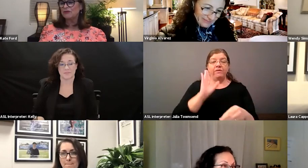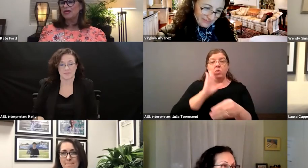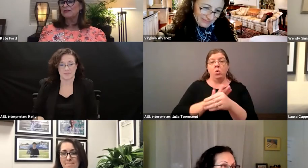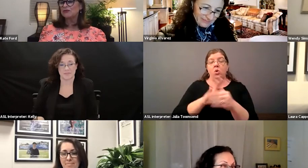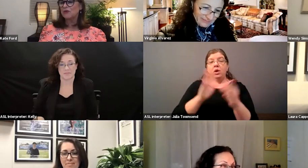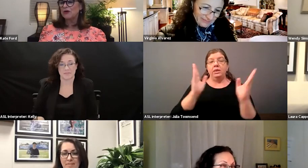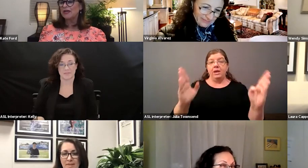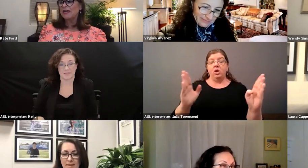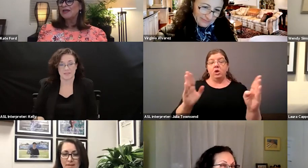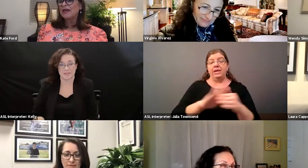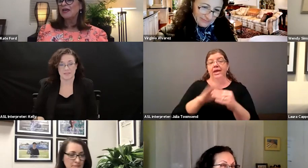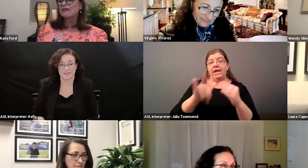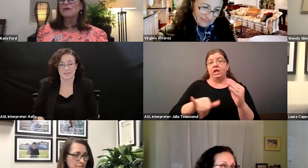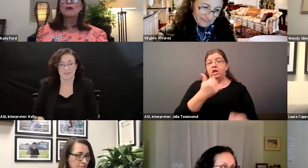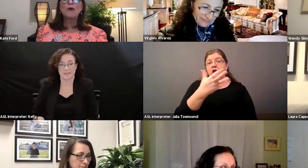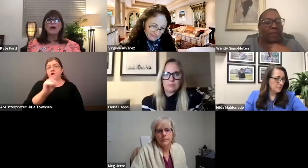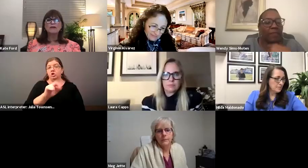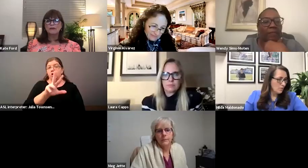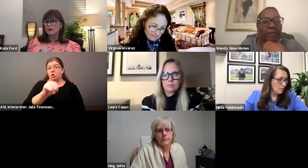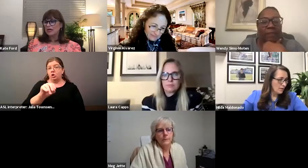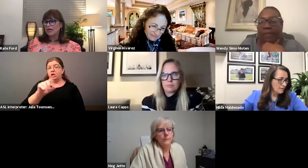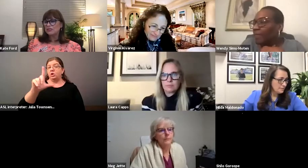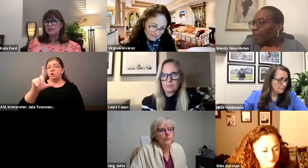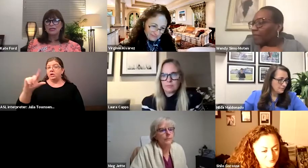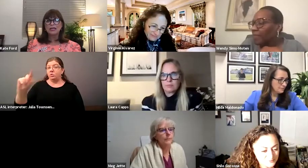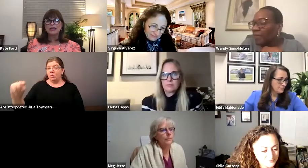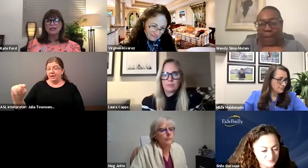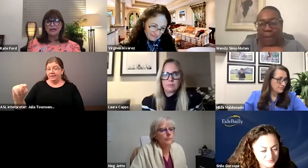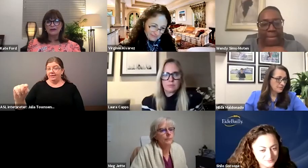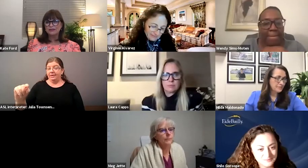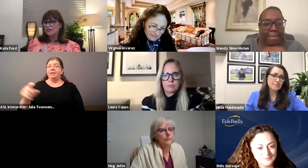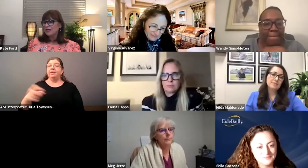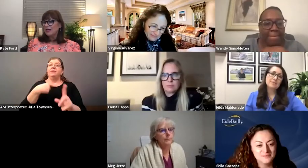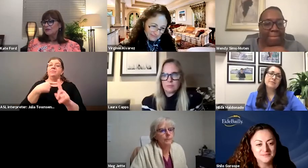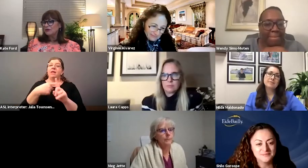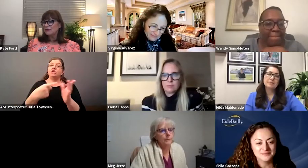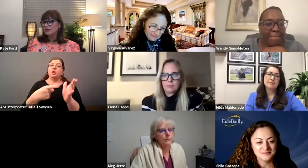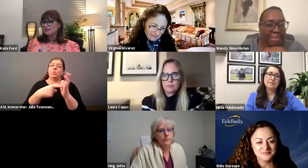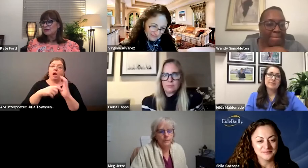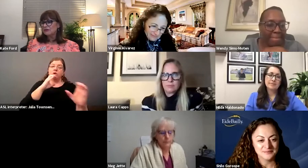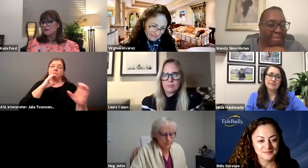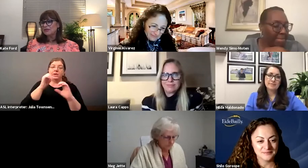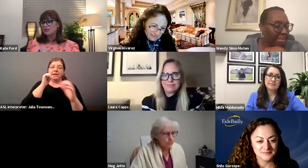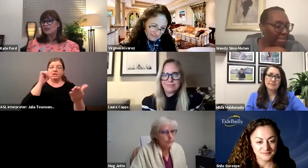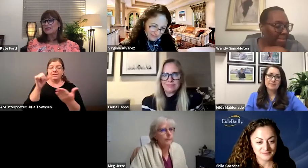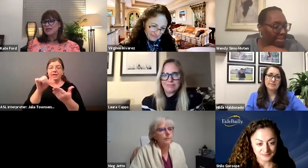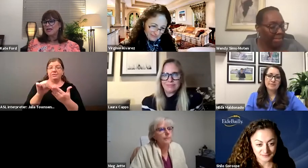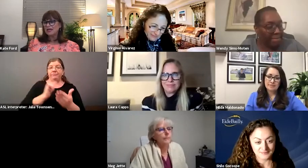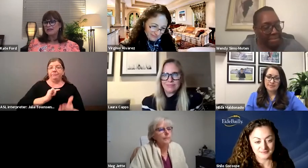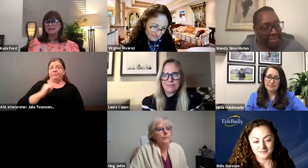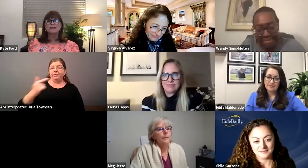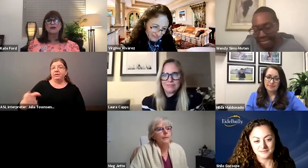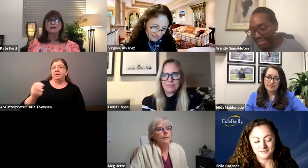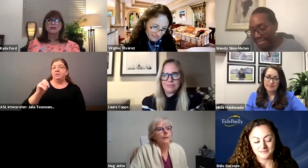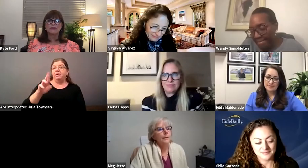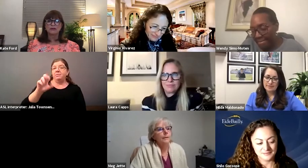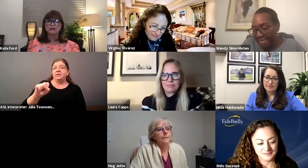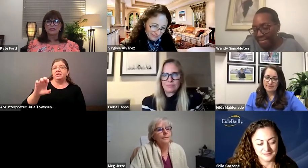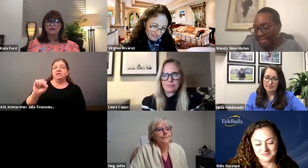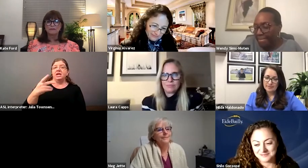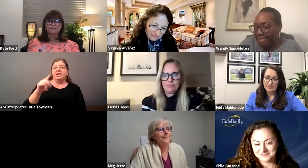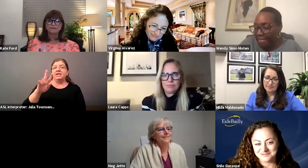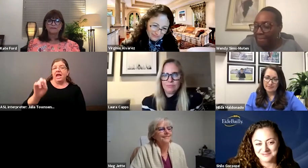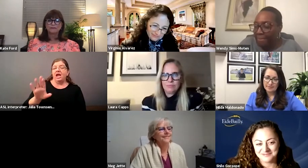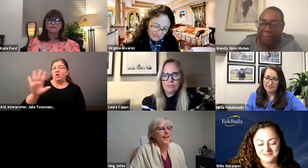30th 2020 and the required communication letters i'll turn this to miss jete this is all you and